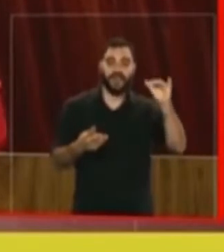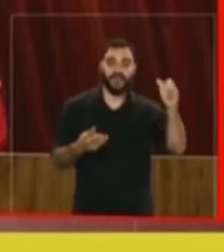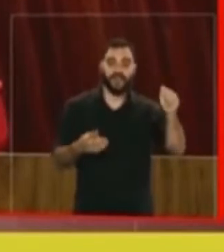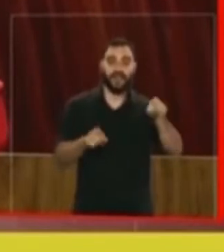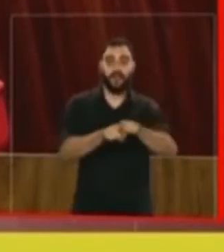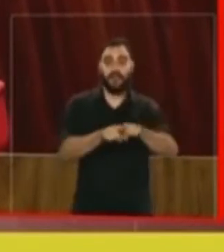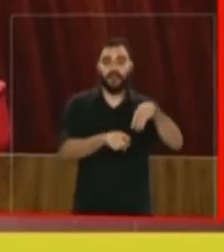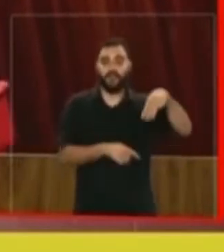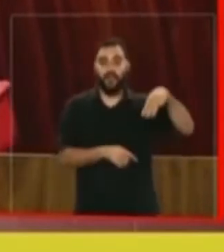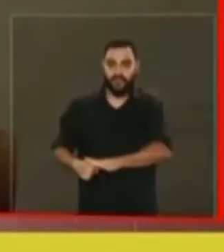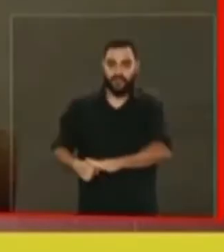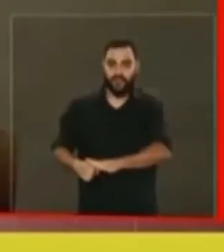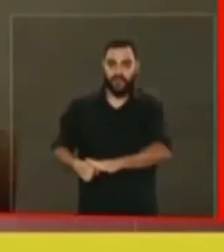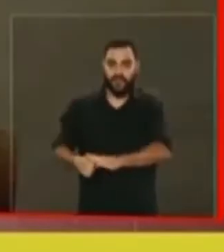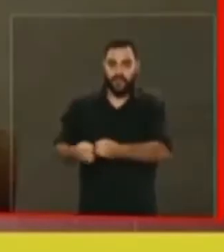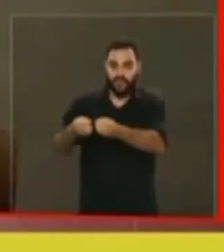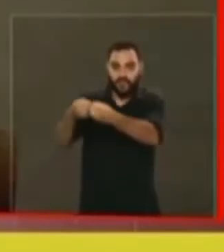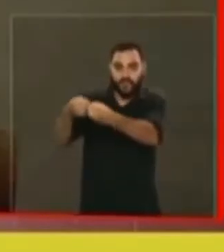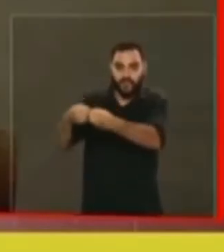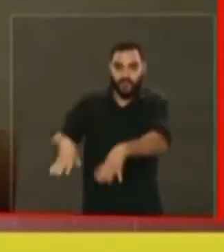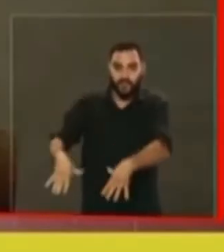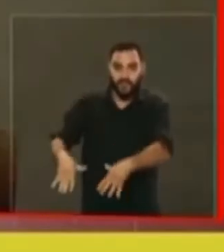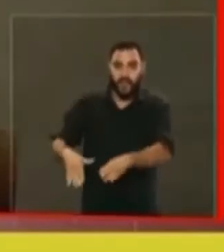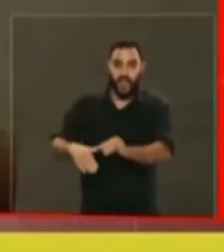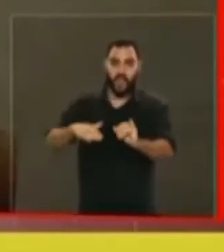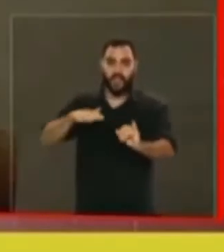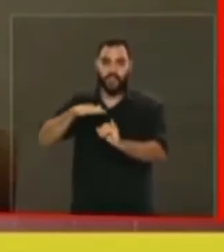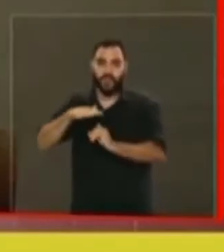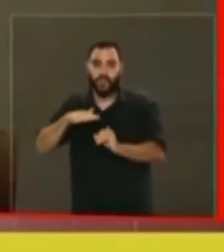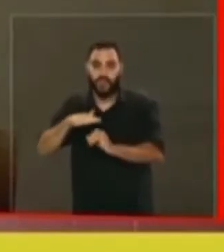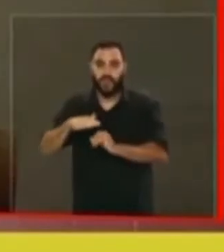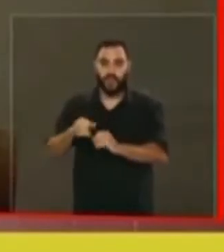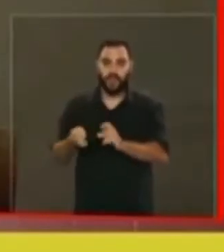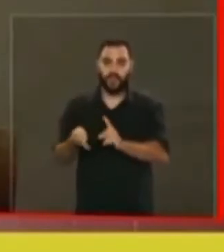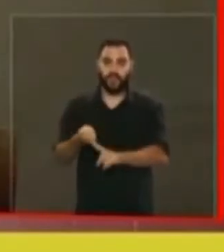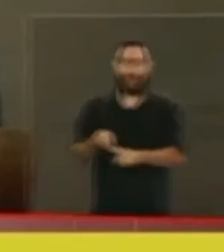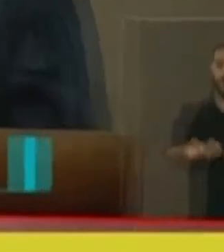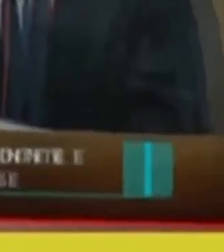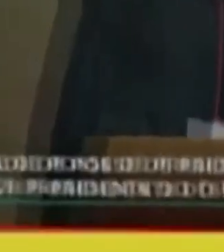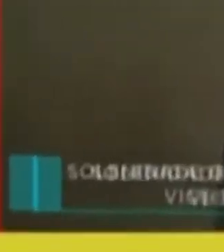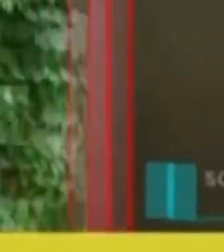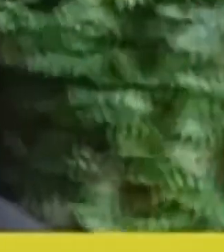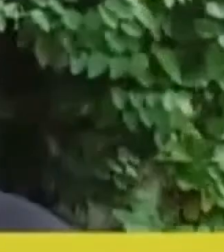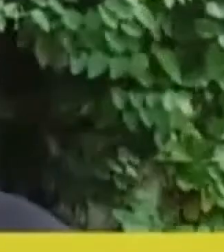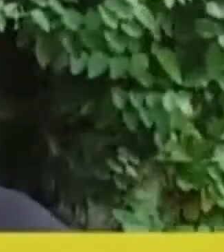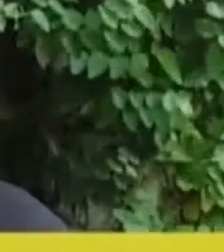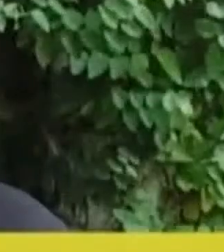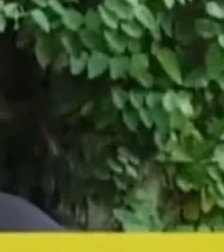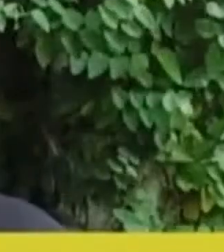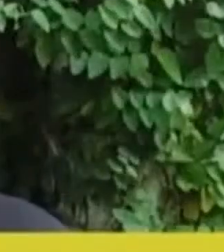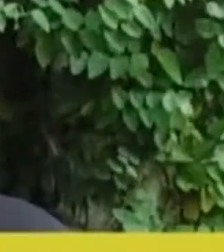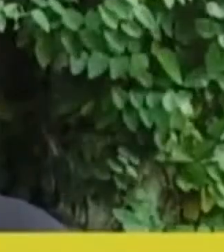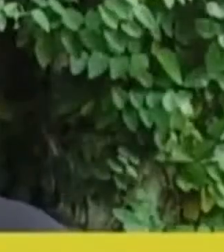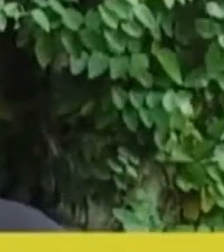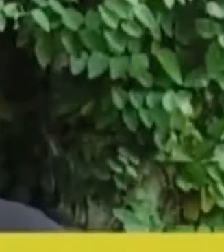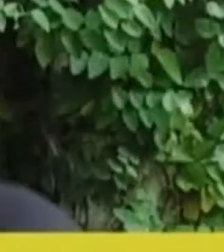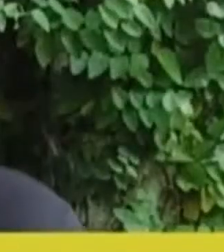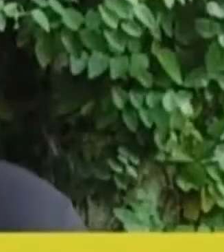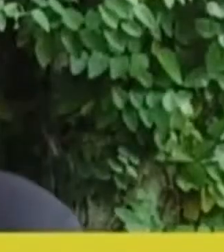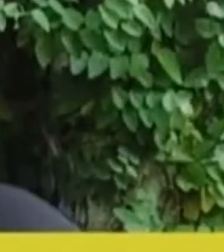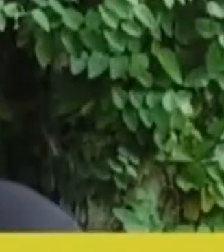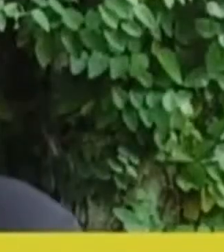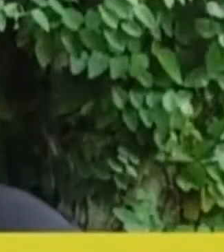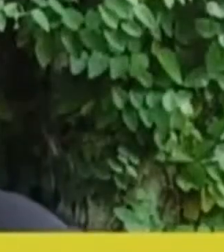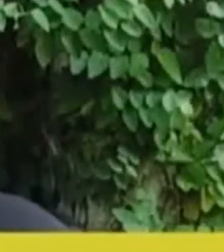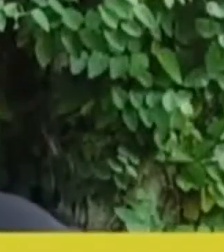up. They're going to cancel the candidacies of people who try to do it in this election season and put people in jail, including the financiers.